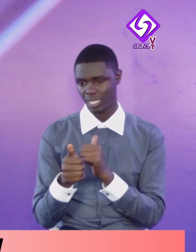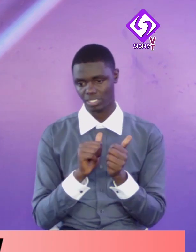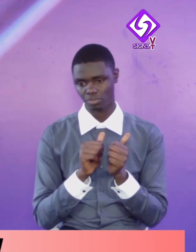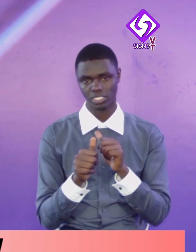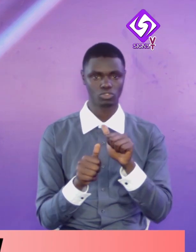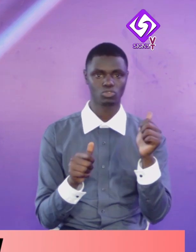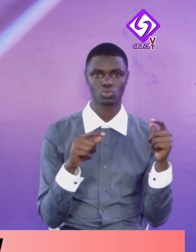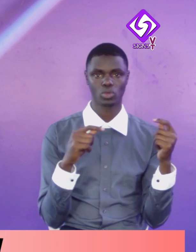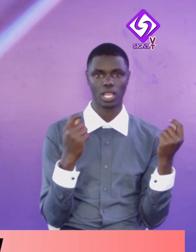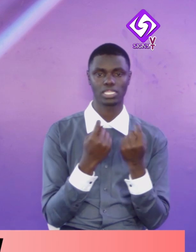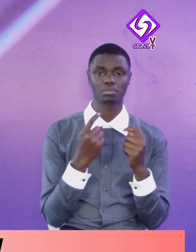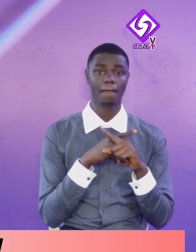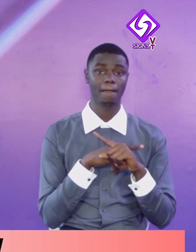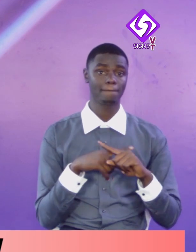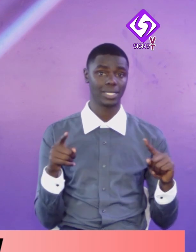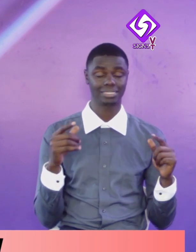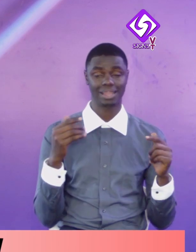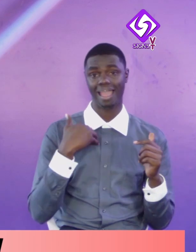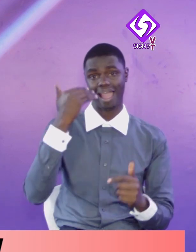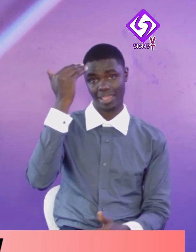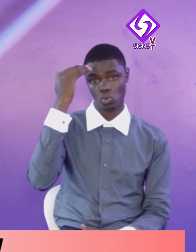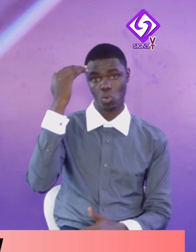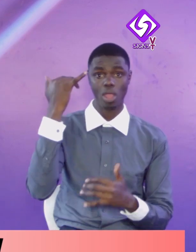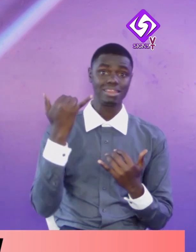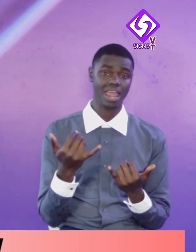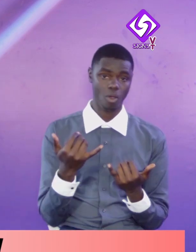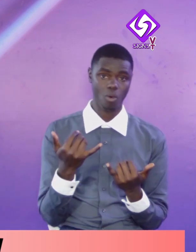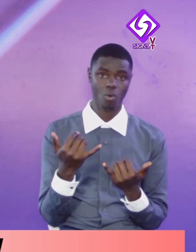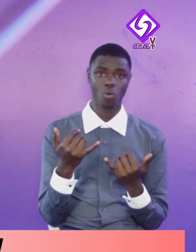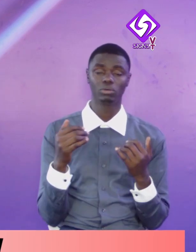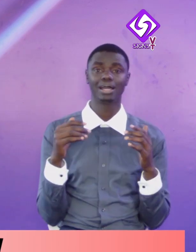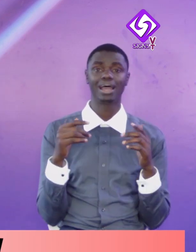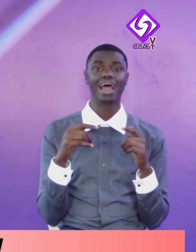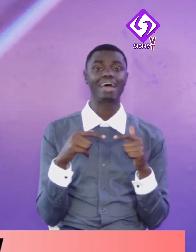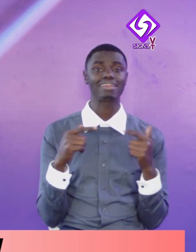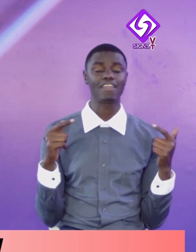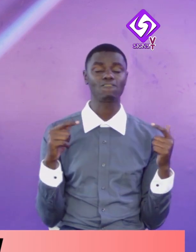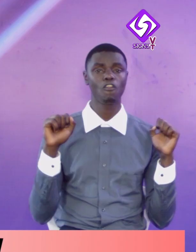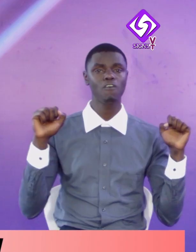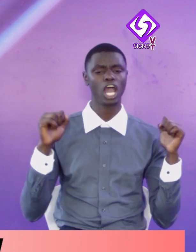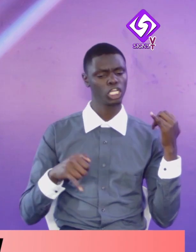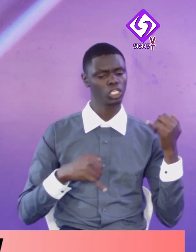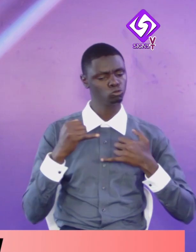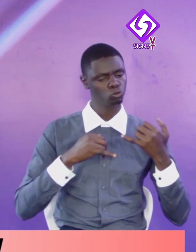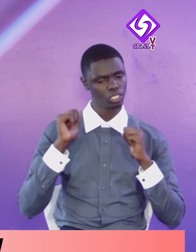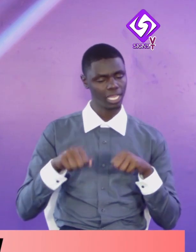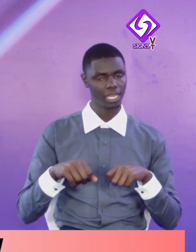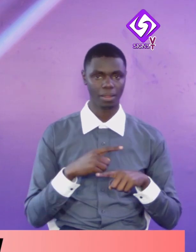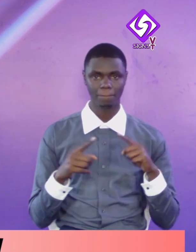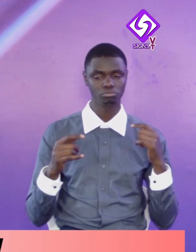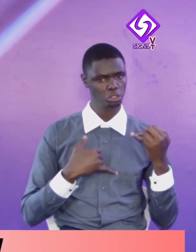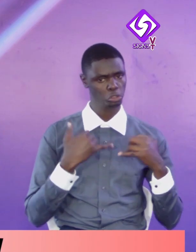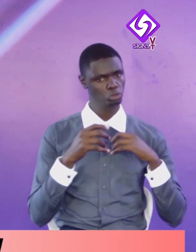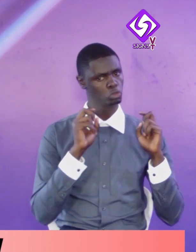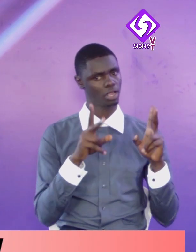team. But I know now rival fans have something to enjoy, but enjoy it while it